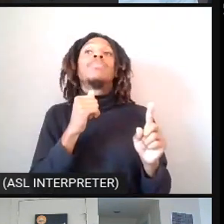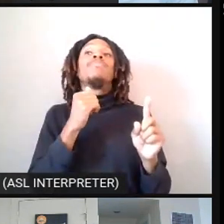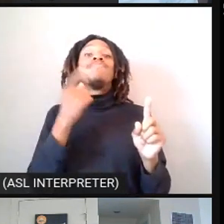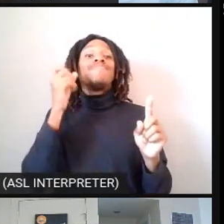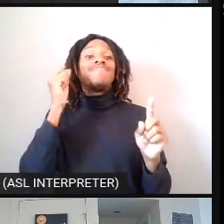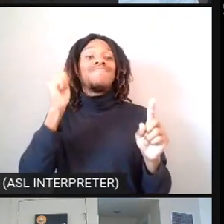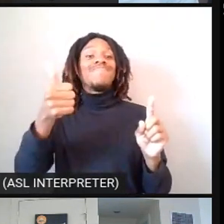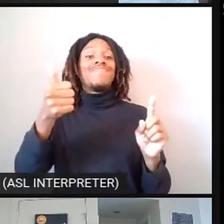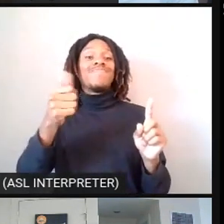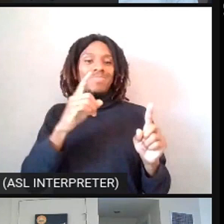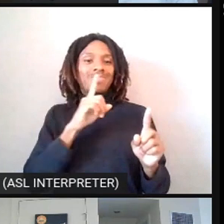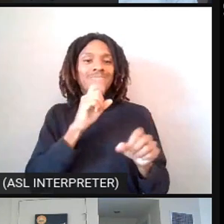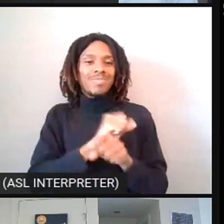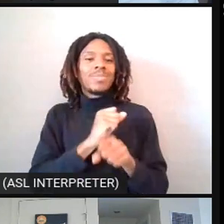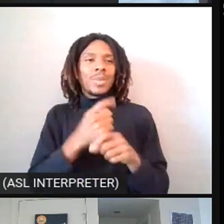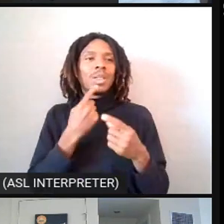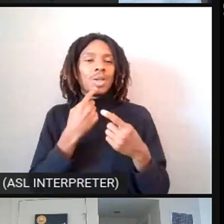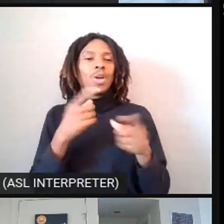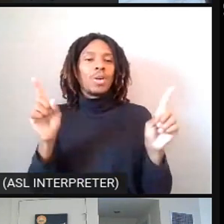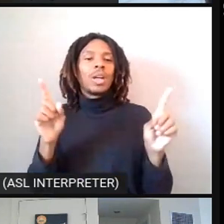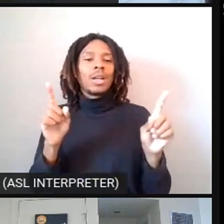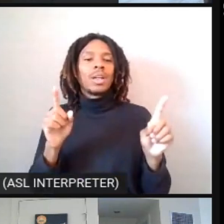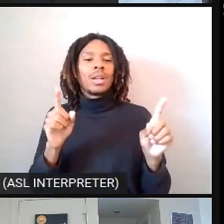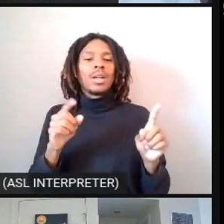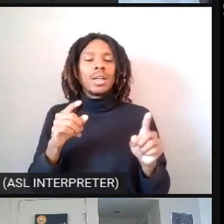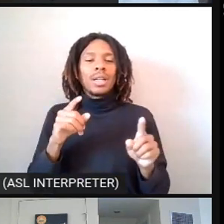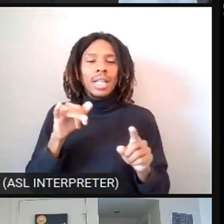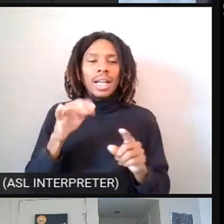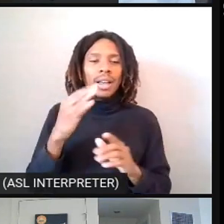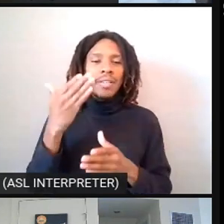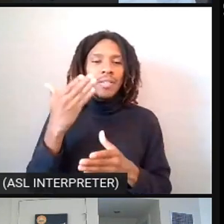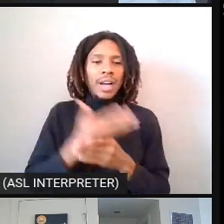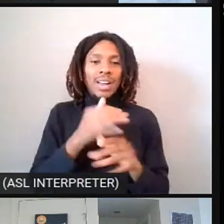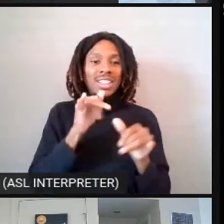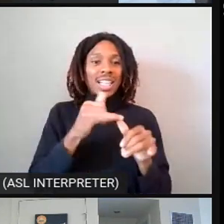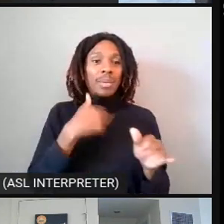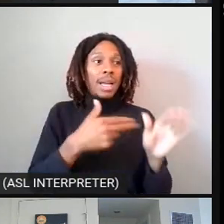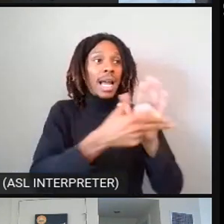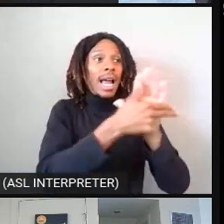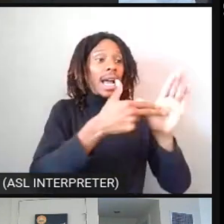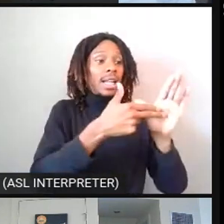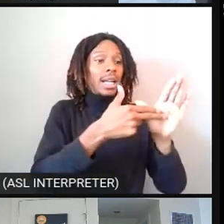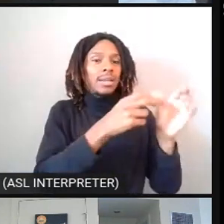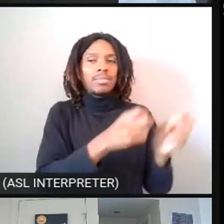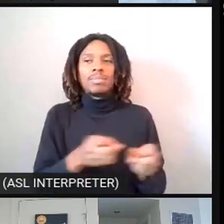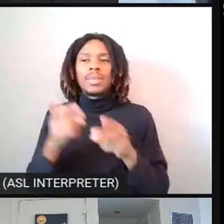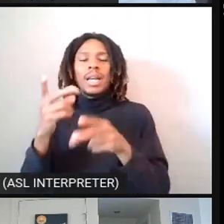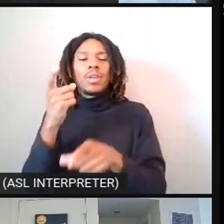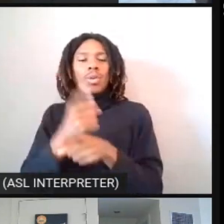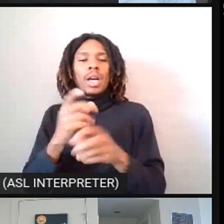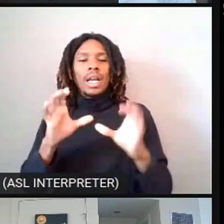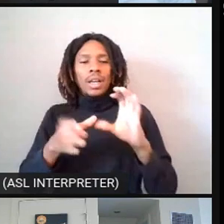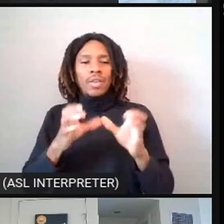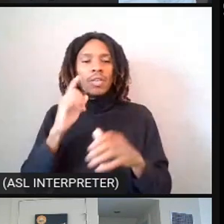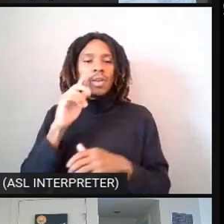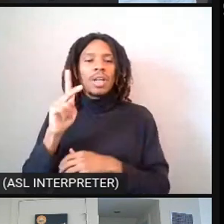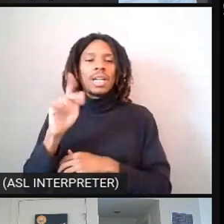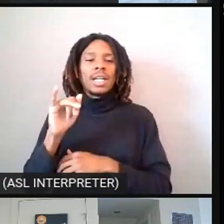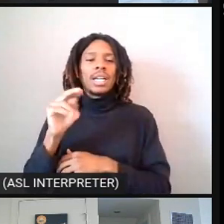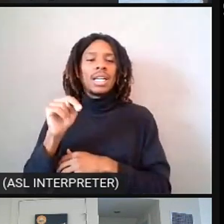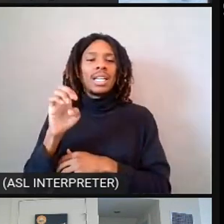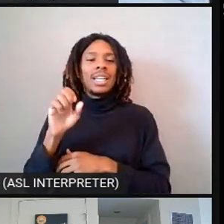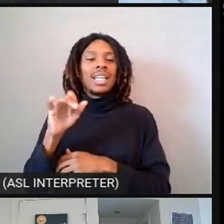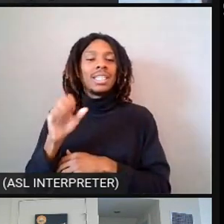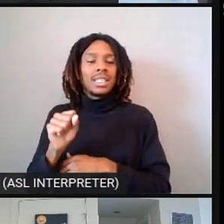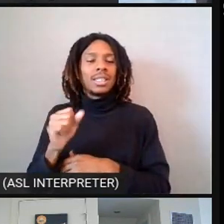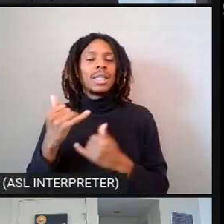bingo, again, successfully created. The state file that I highlighted had the right configuration for kinesisStream. And now I can